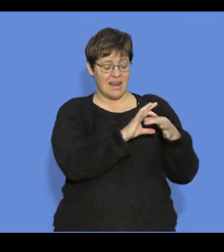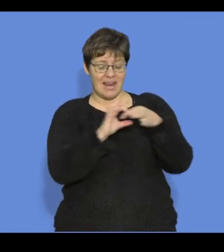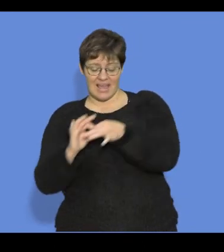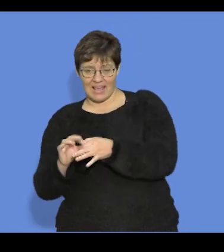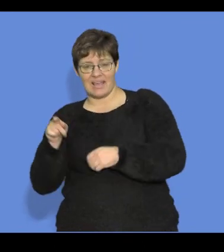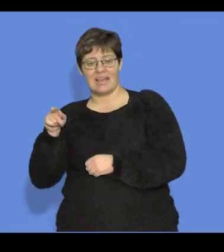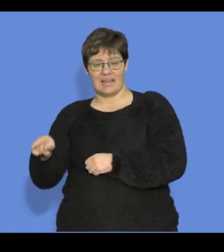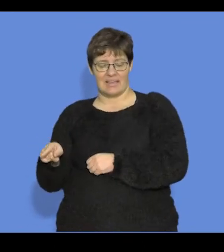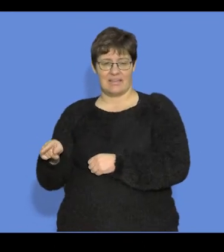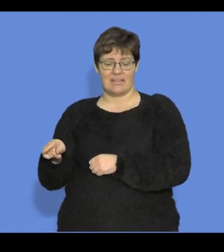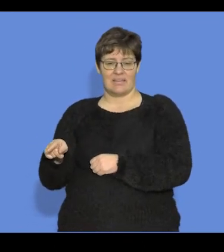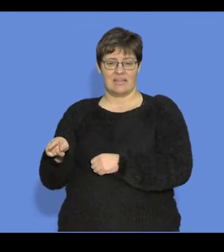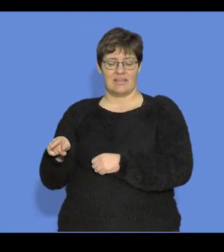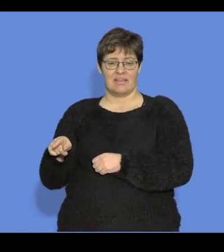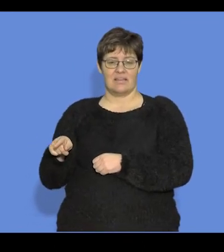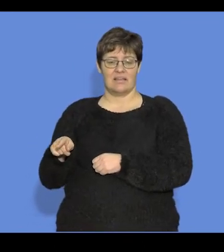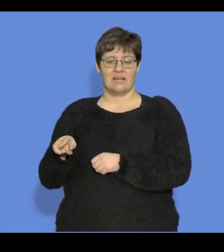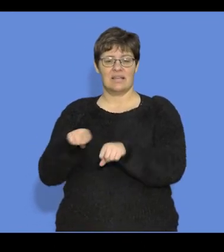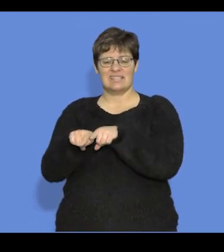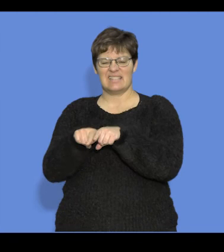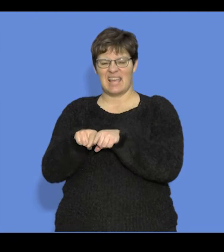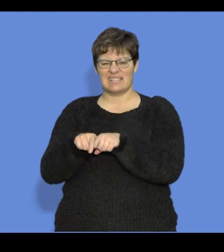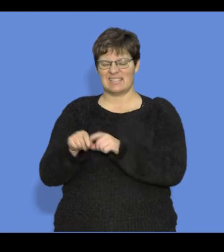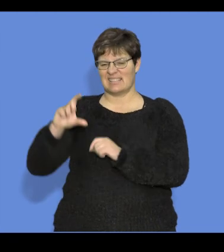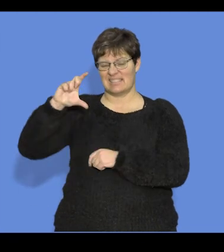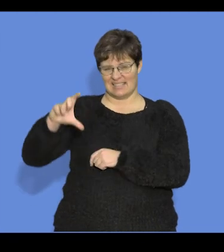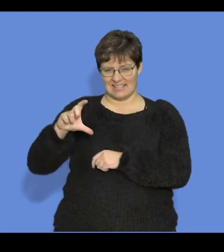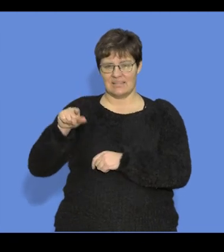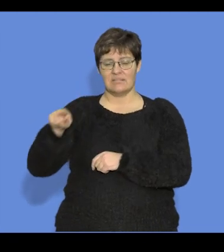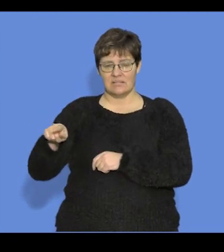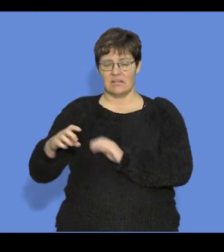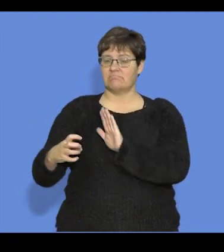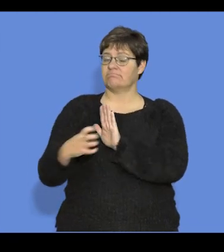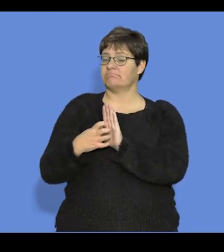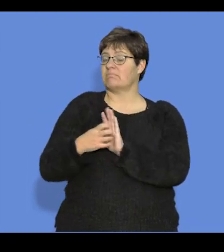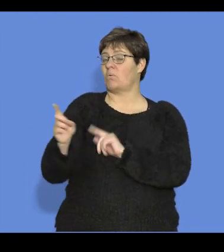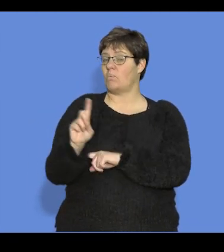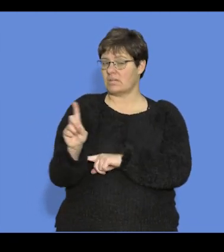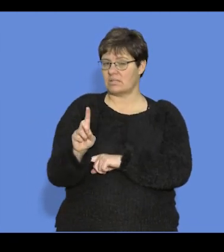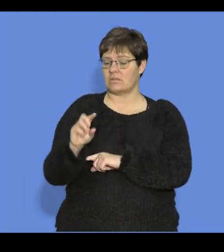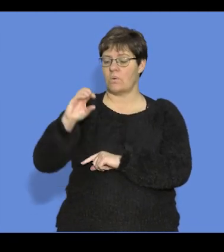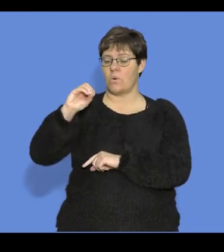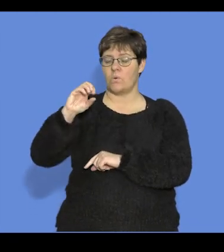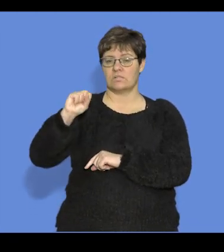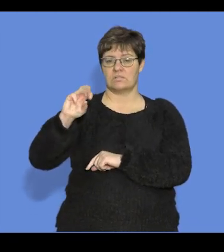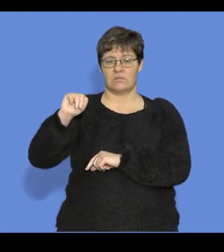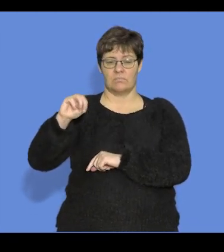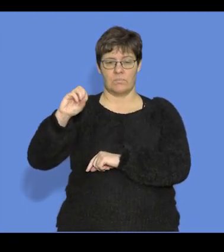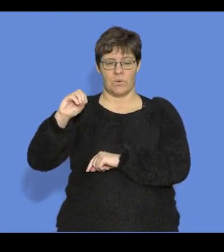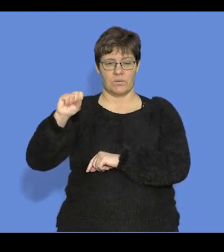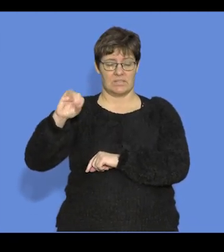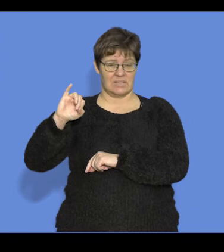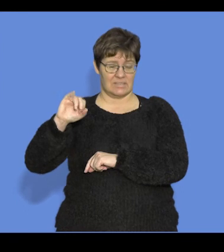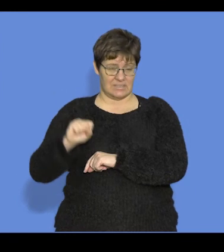to the apparatus here? And the apparatus here is a diagram on osmosis.